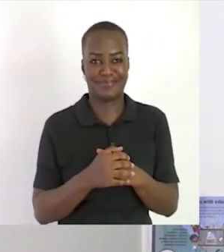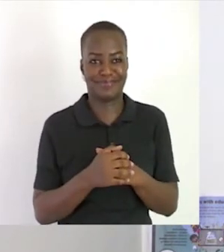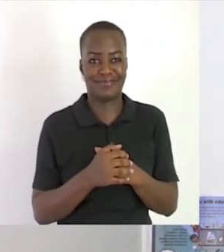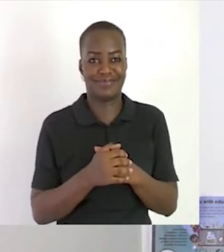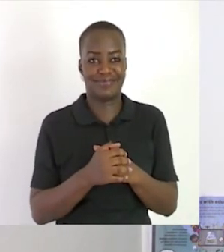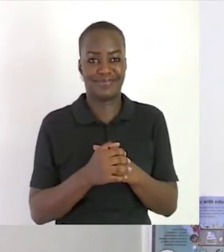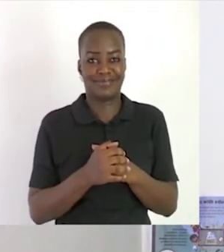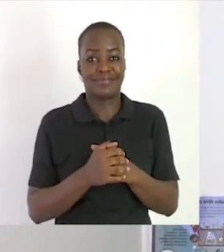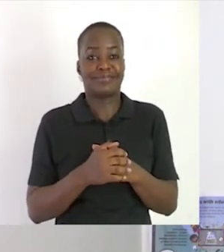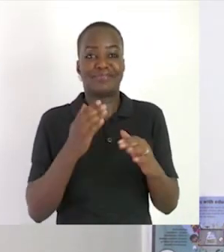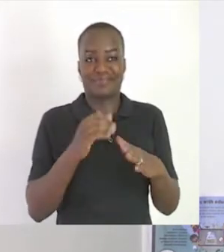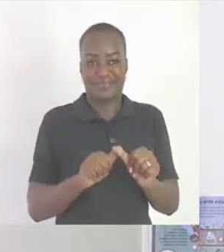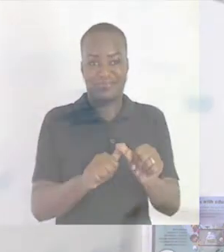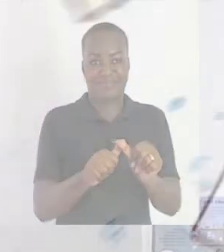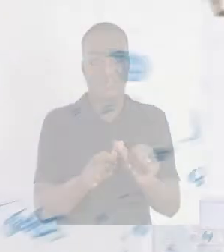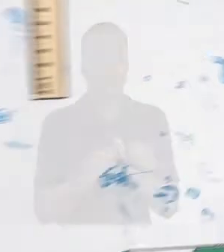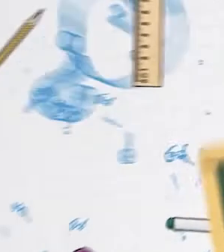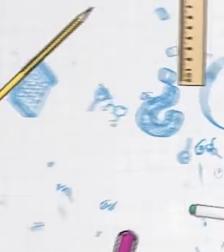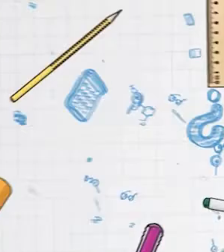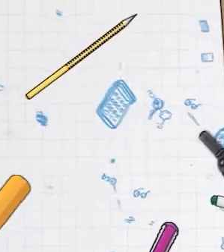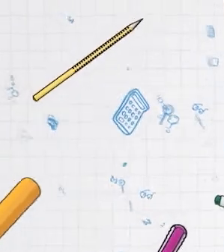Let's move to the next exercise.